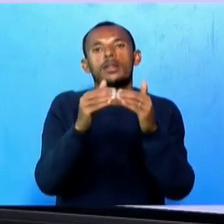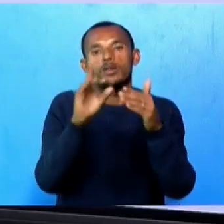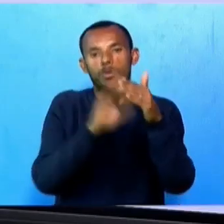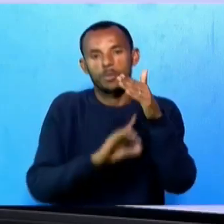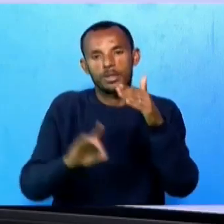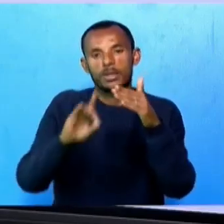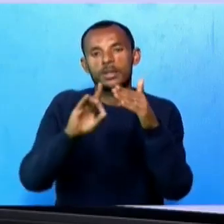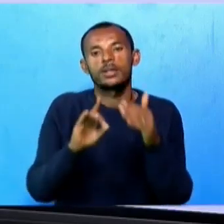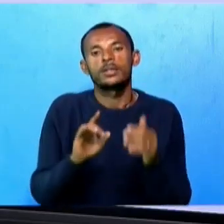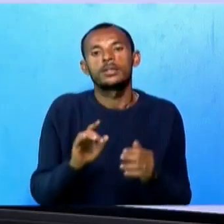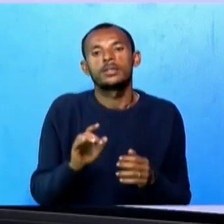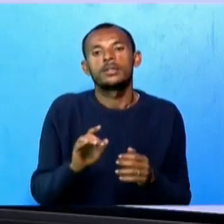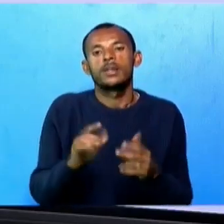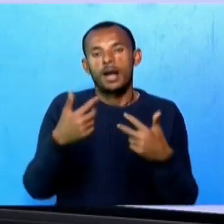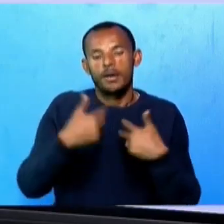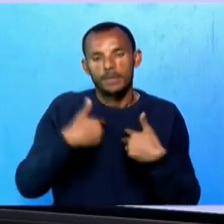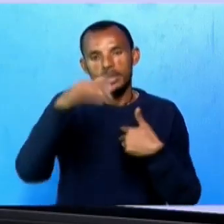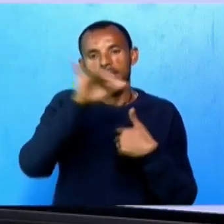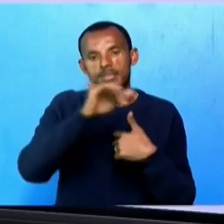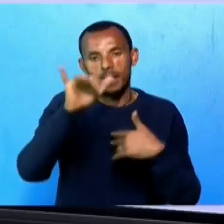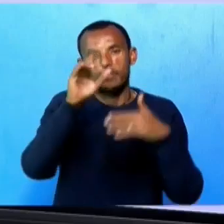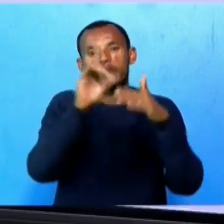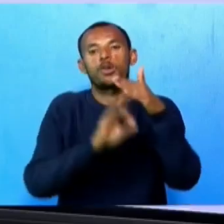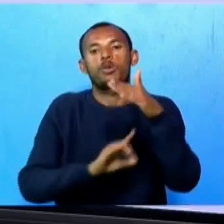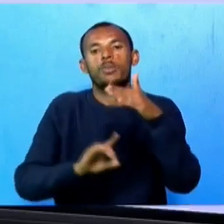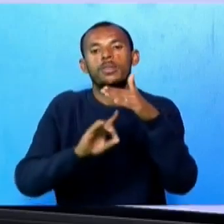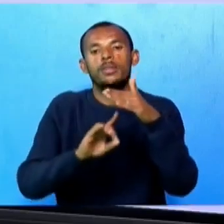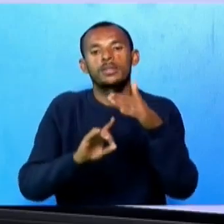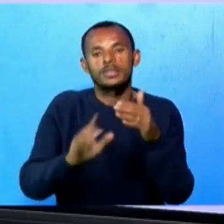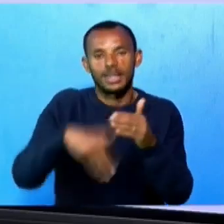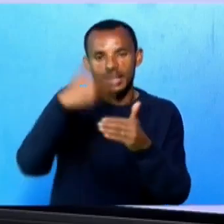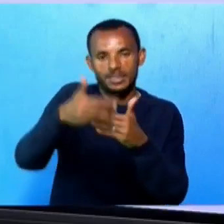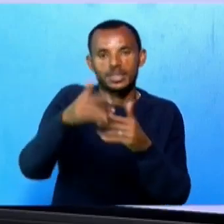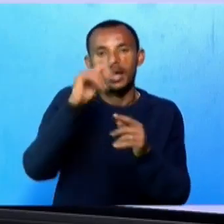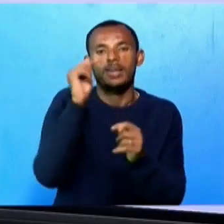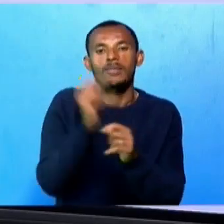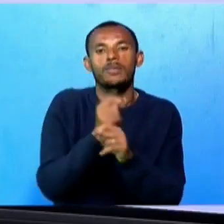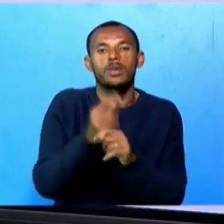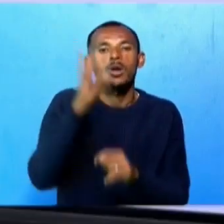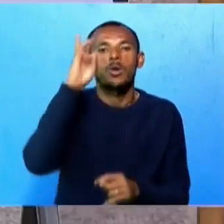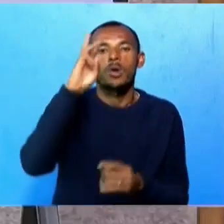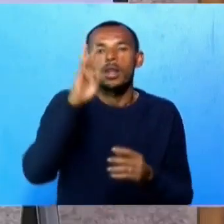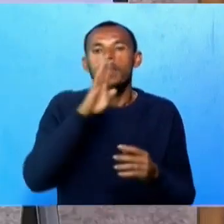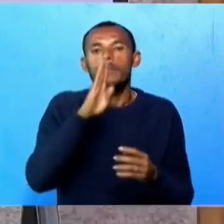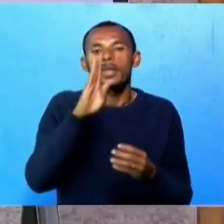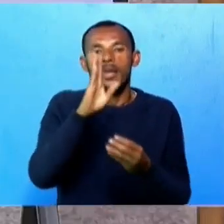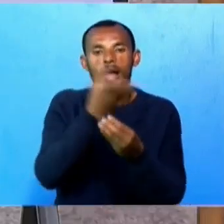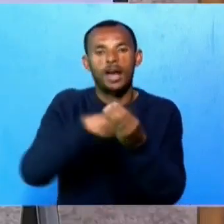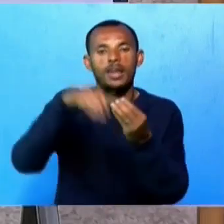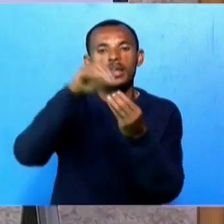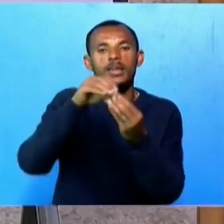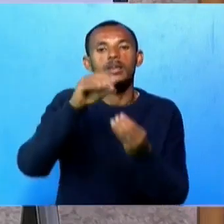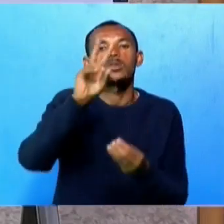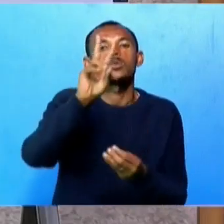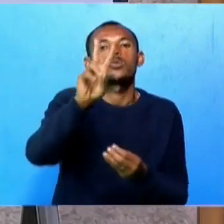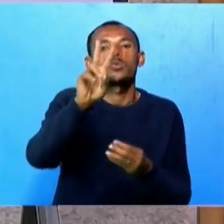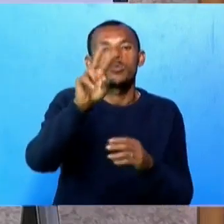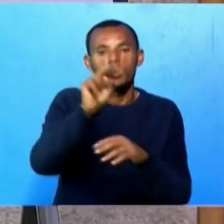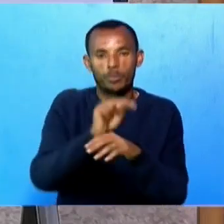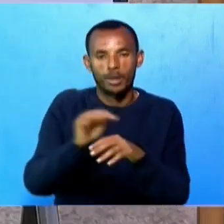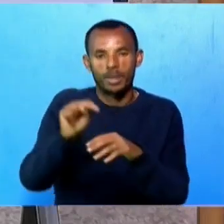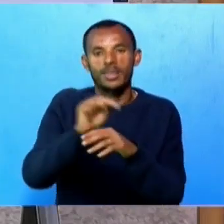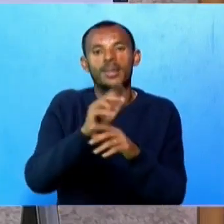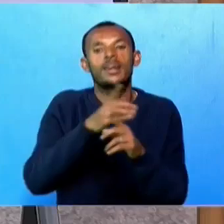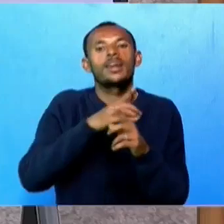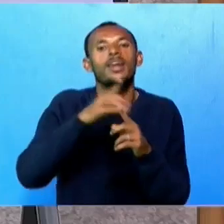a manner having the same denominator, the next activity will be adding the two numerators directly.